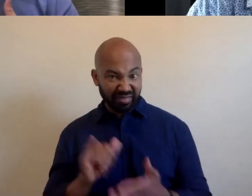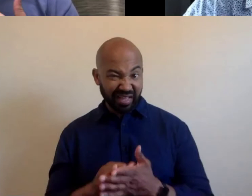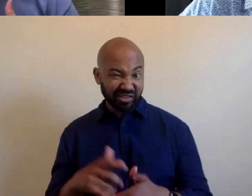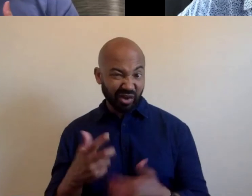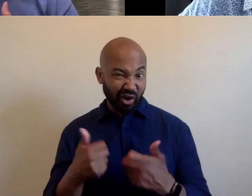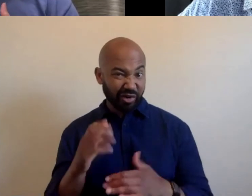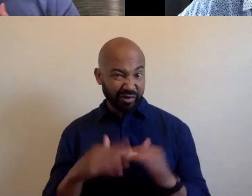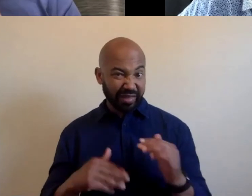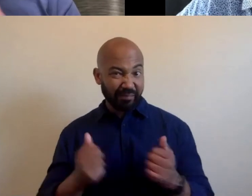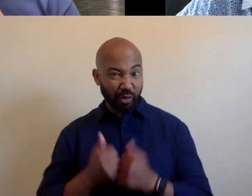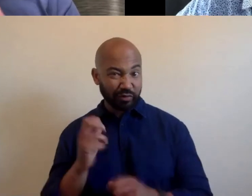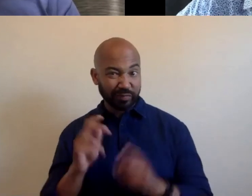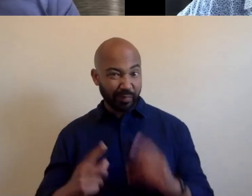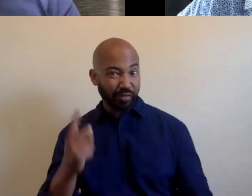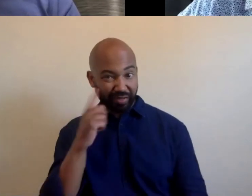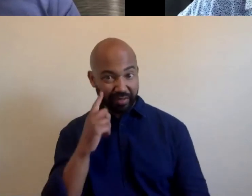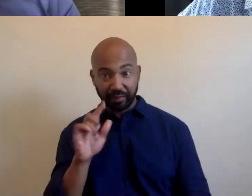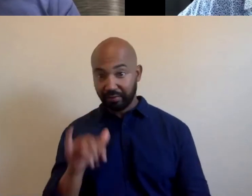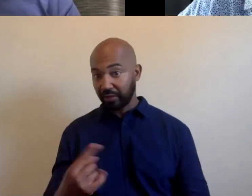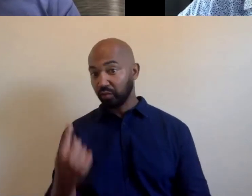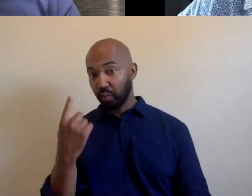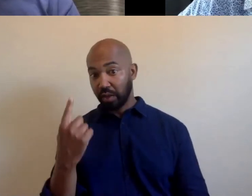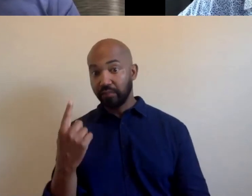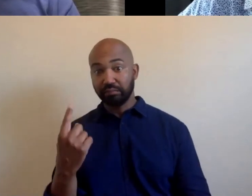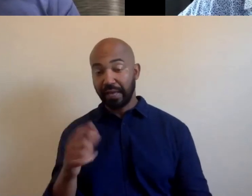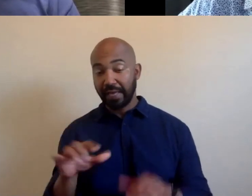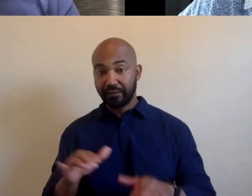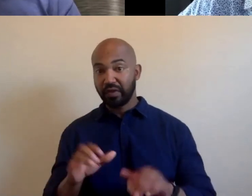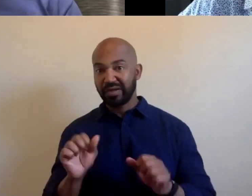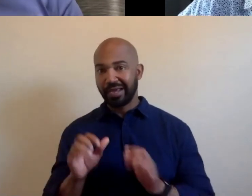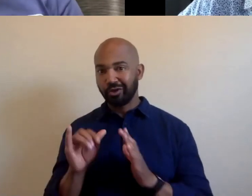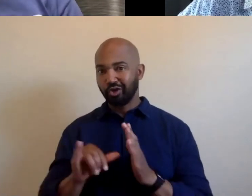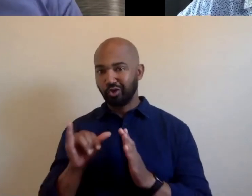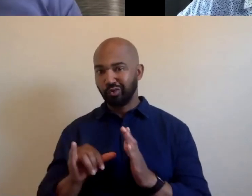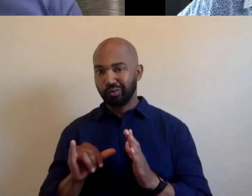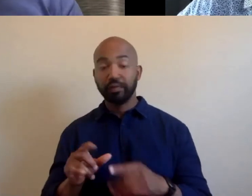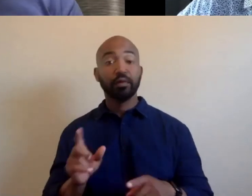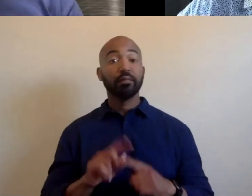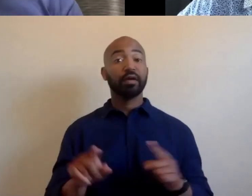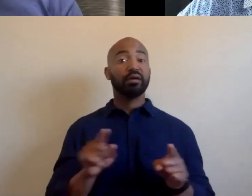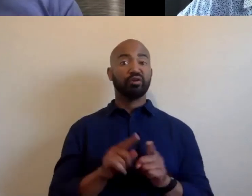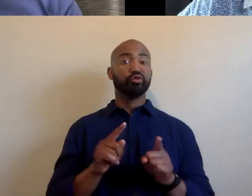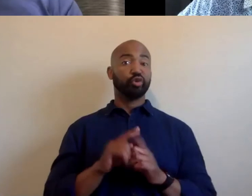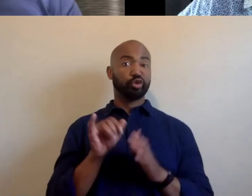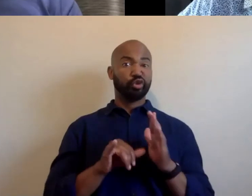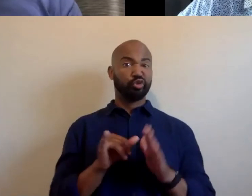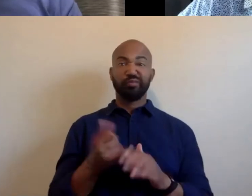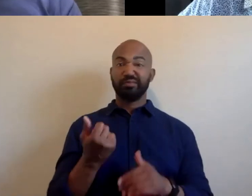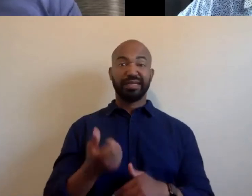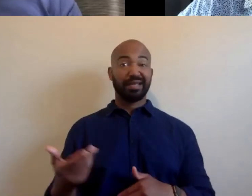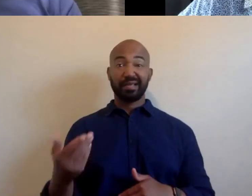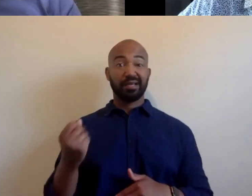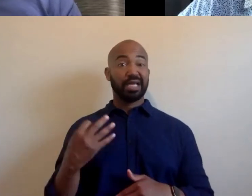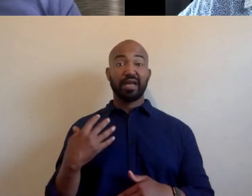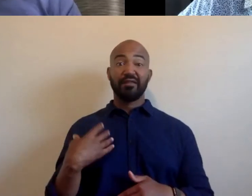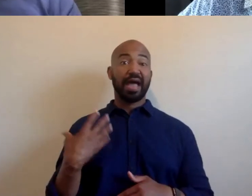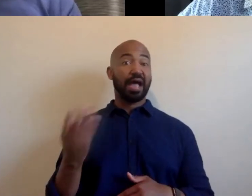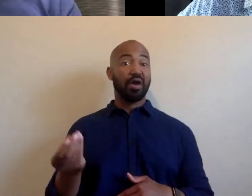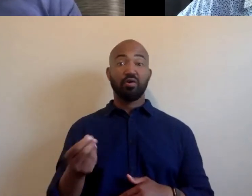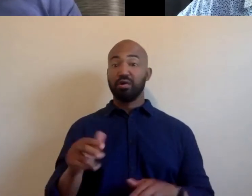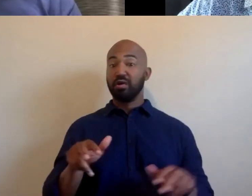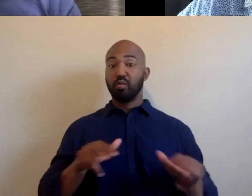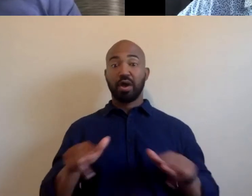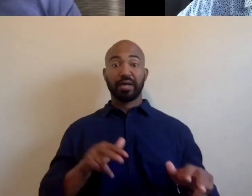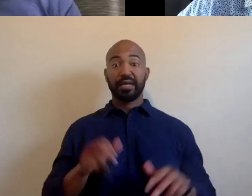opportunity. But I would definitely YouTube it and see what you can find. Literally, if you go out walking 10 to 15